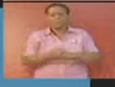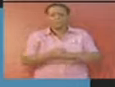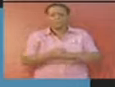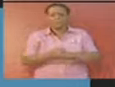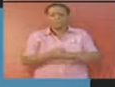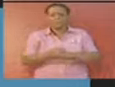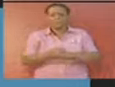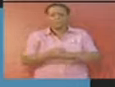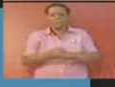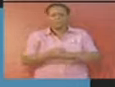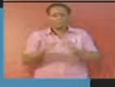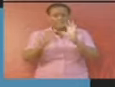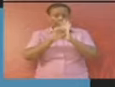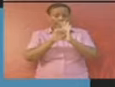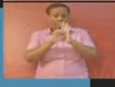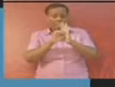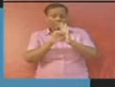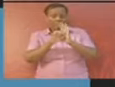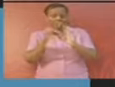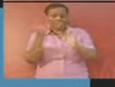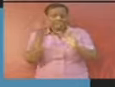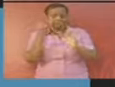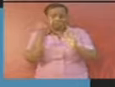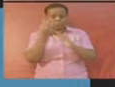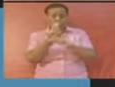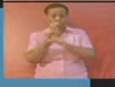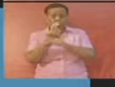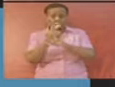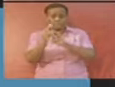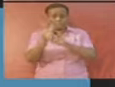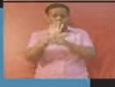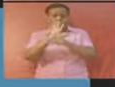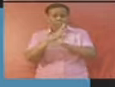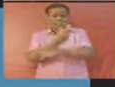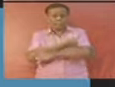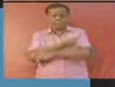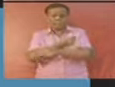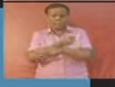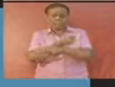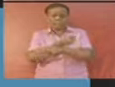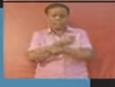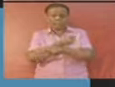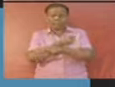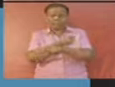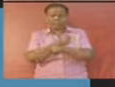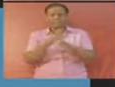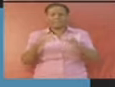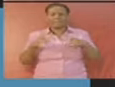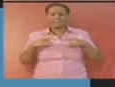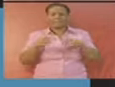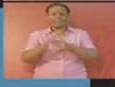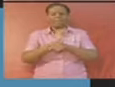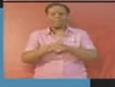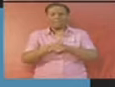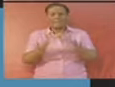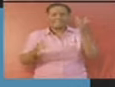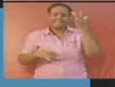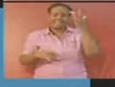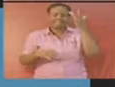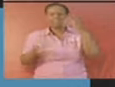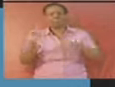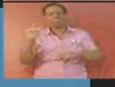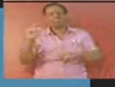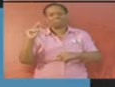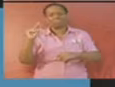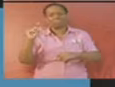COVID-19, we expect that vaccine won't give you COVID-19. Young and healthy people can get very ill as well from communicable